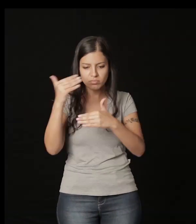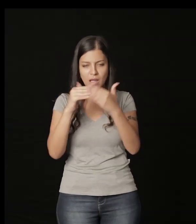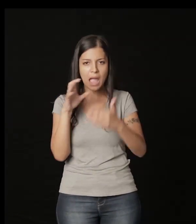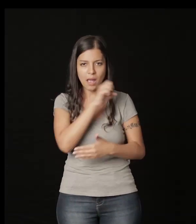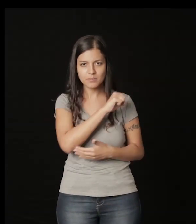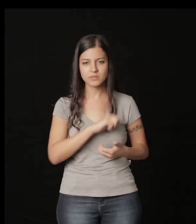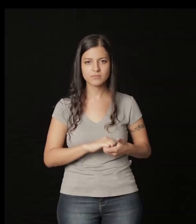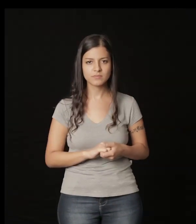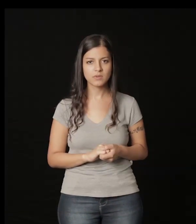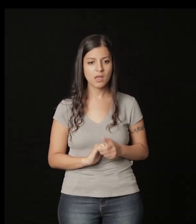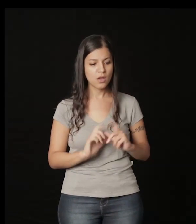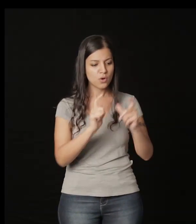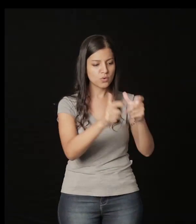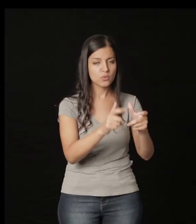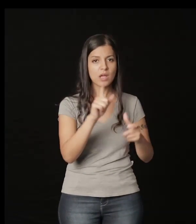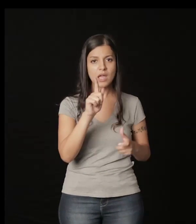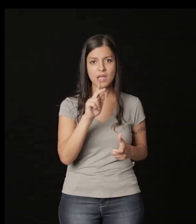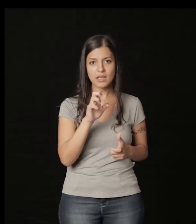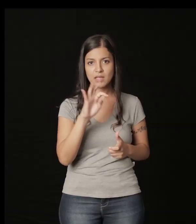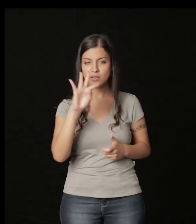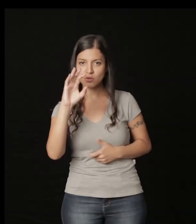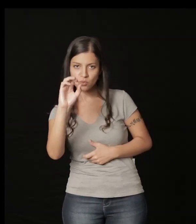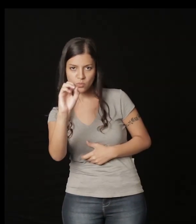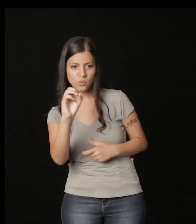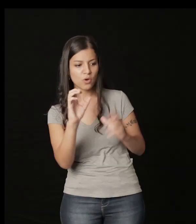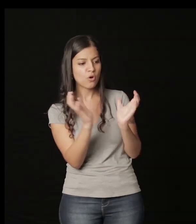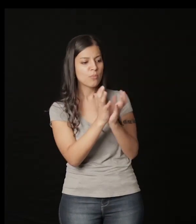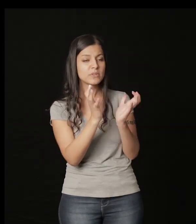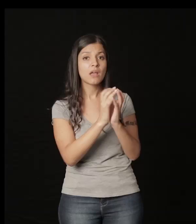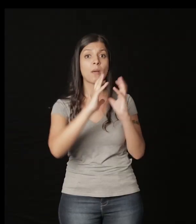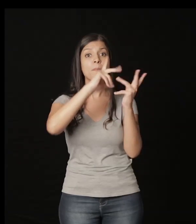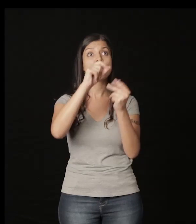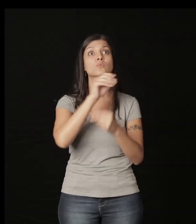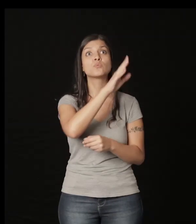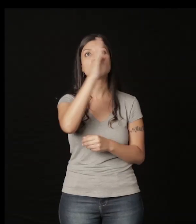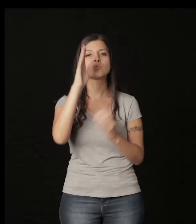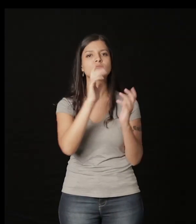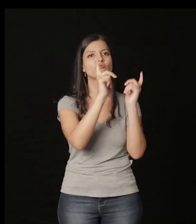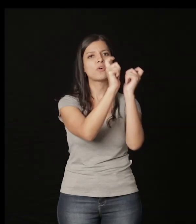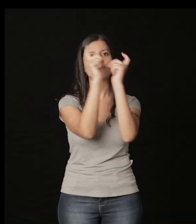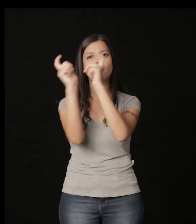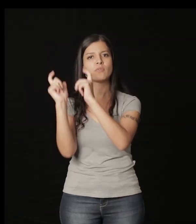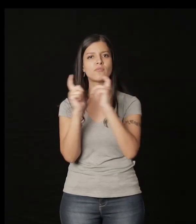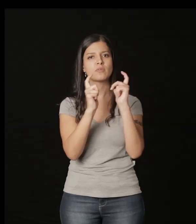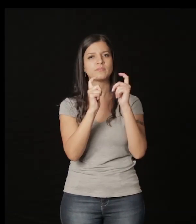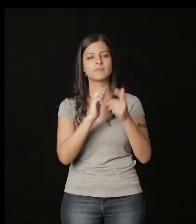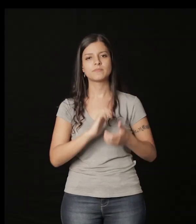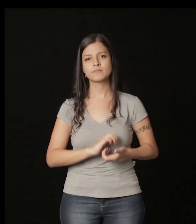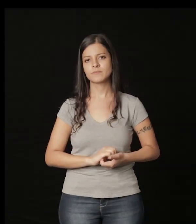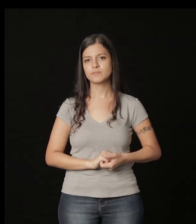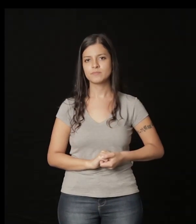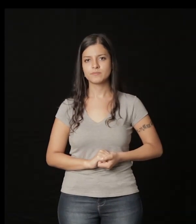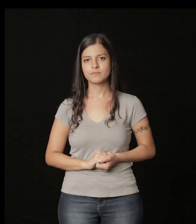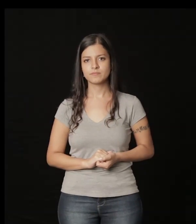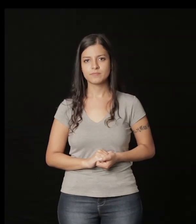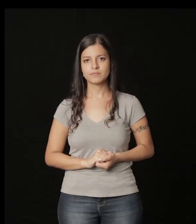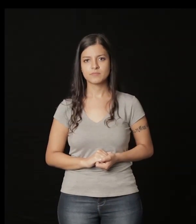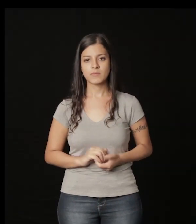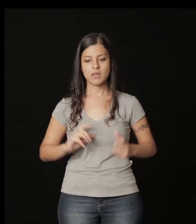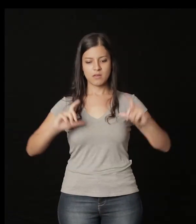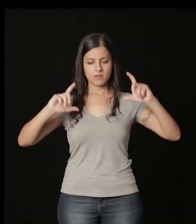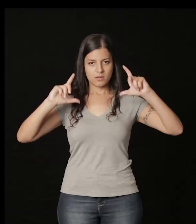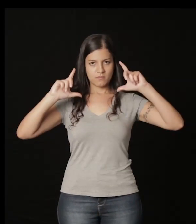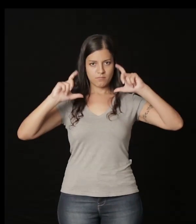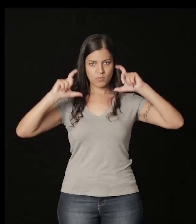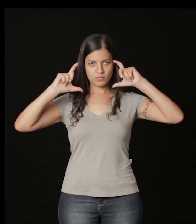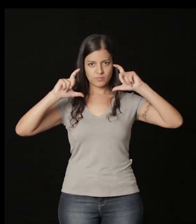at ghettoized communities around the world. And we went to 12 different ghettoized communities. You're always using a large format camera, always placing the